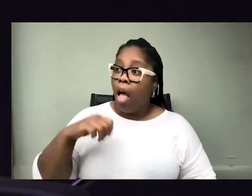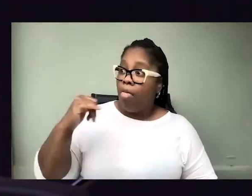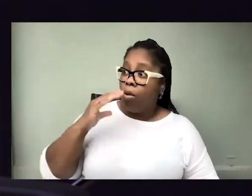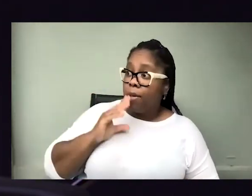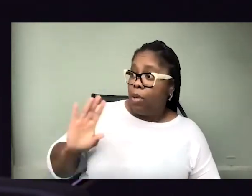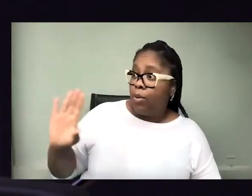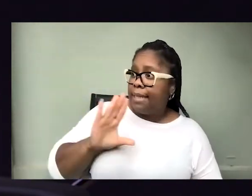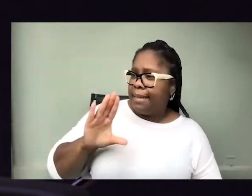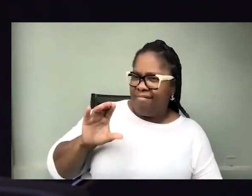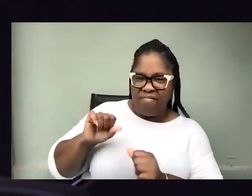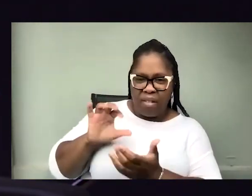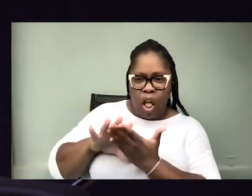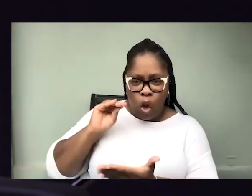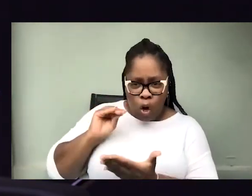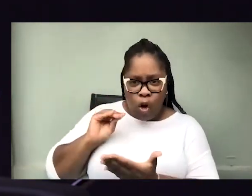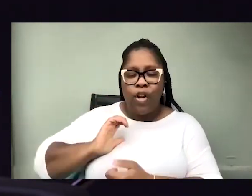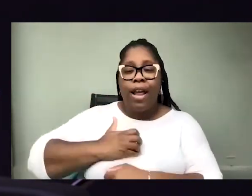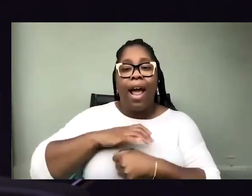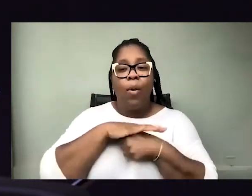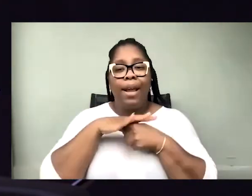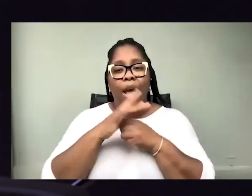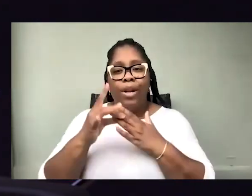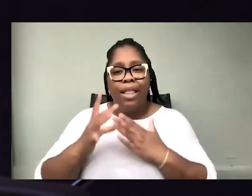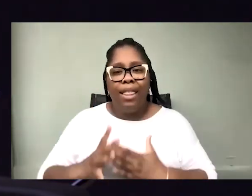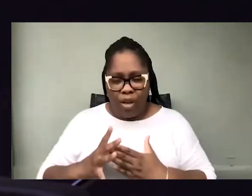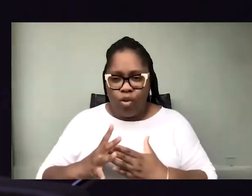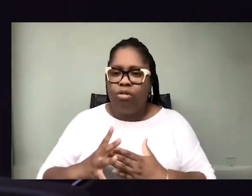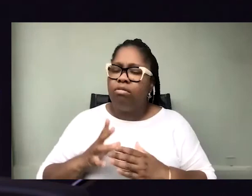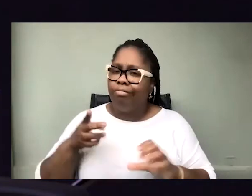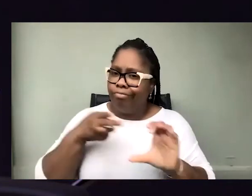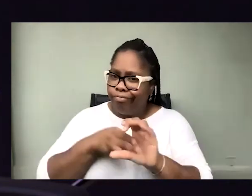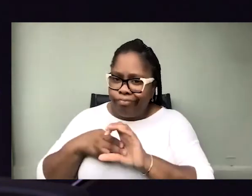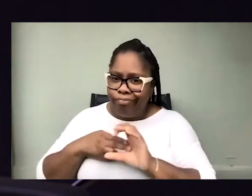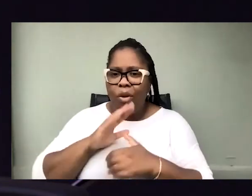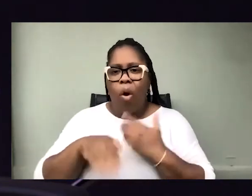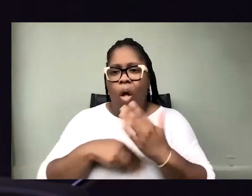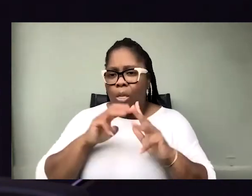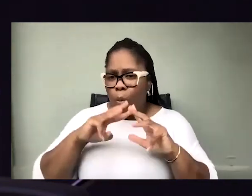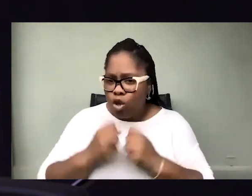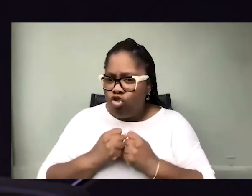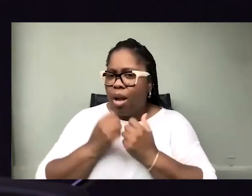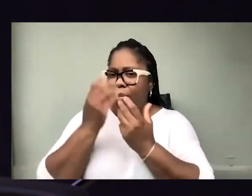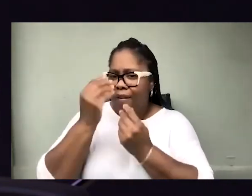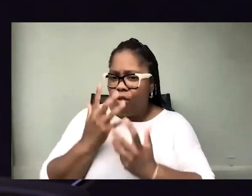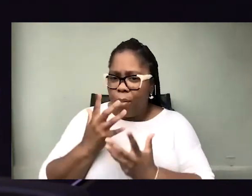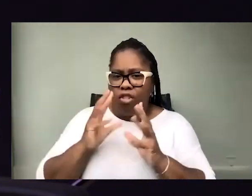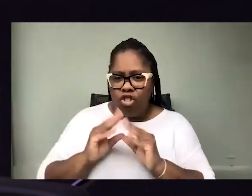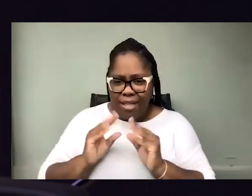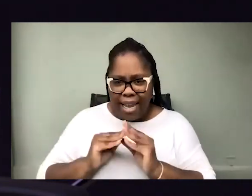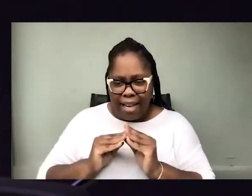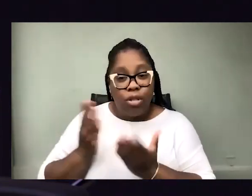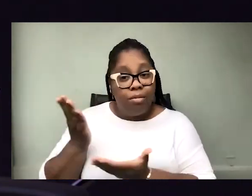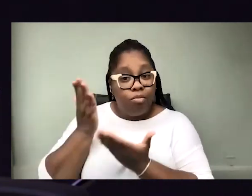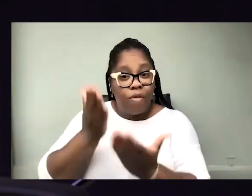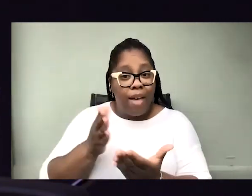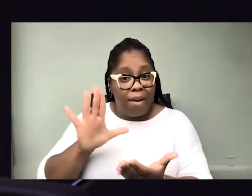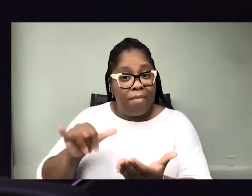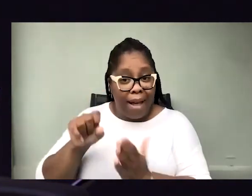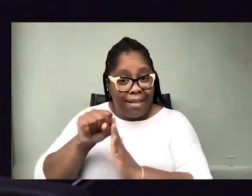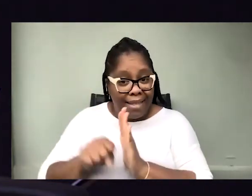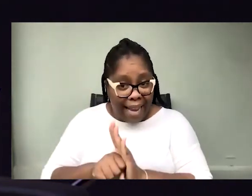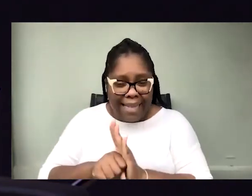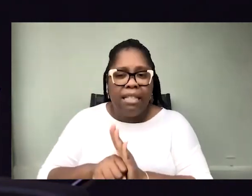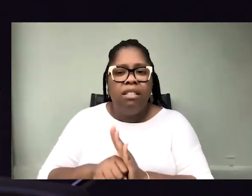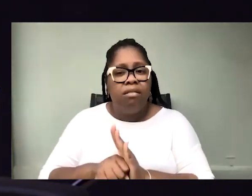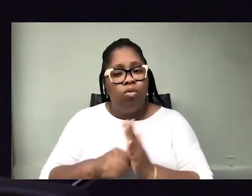experiences. Our county leaders have been participating in all the workshops and information sessions offered by the state so that we can learn